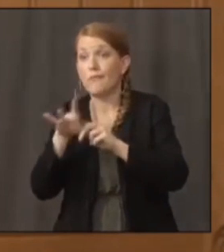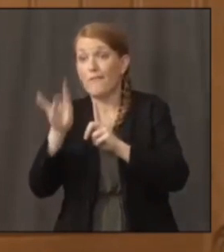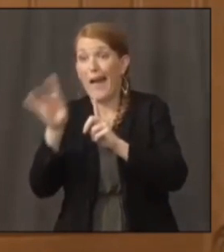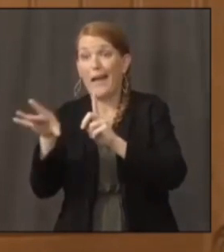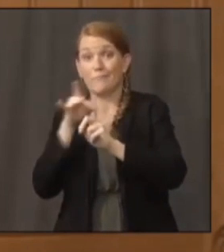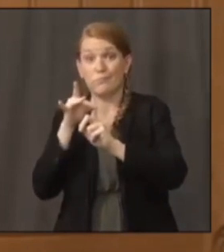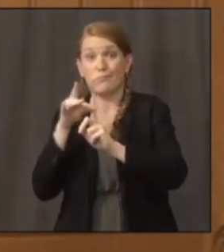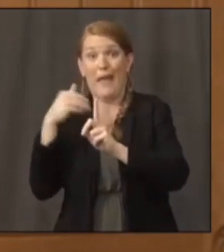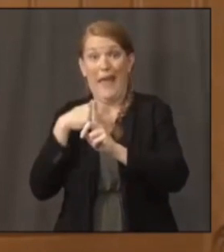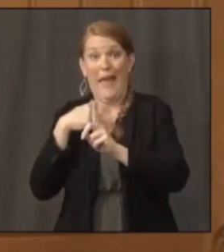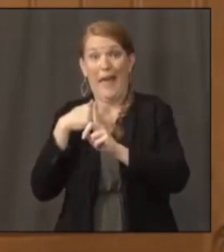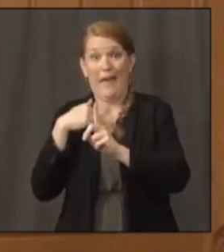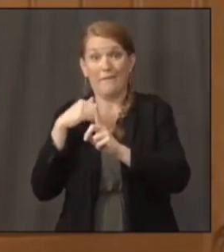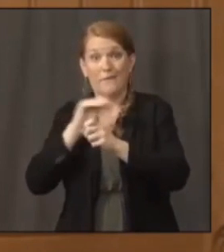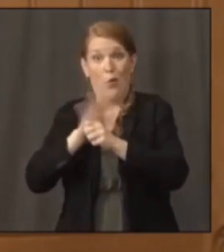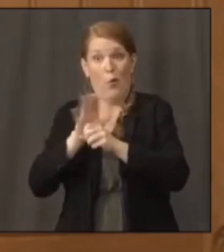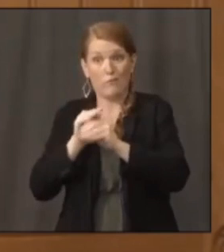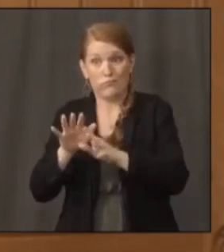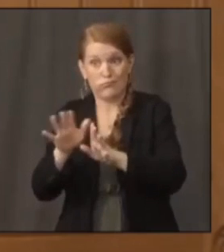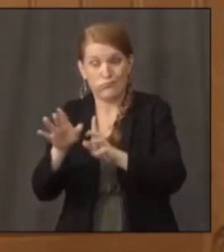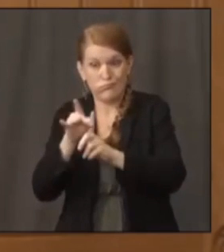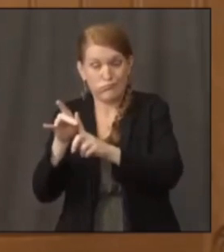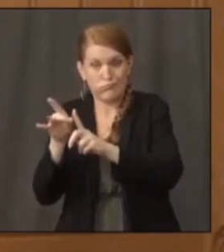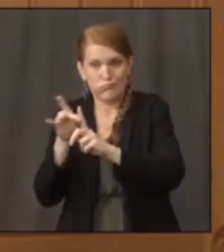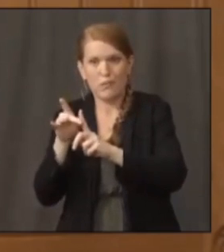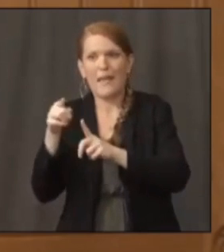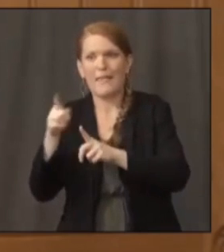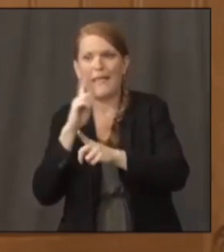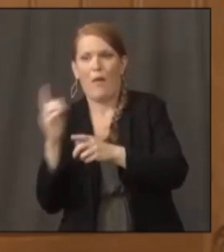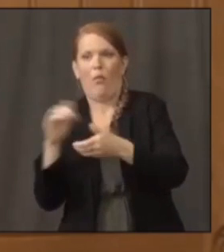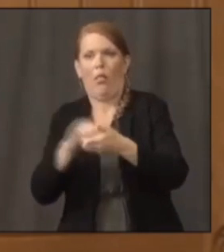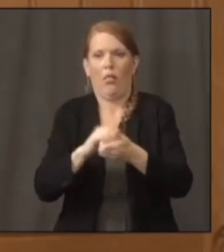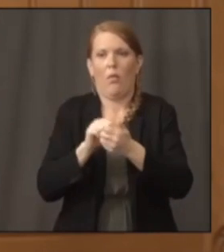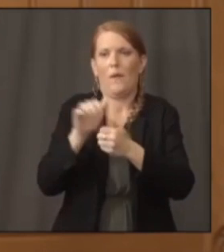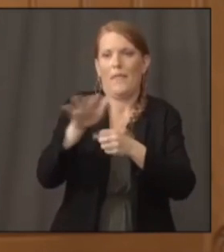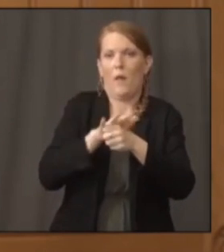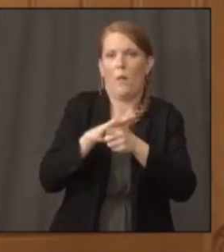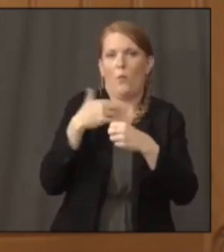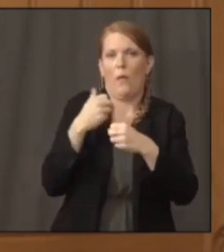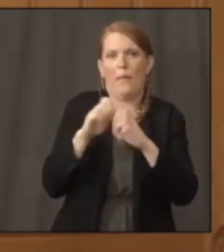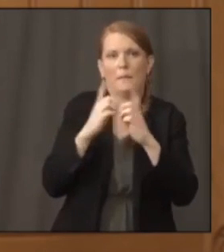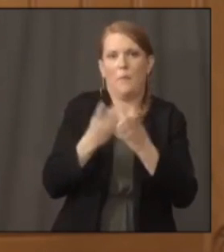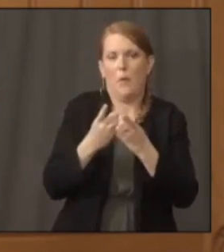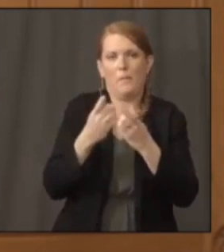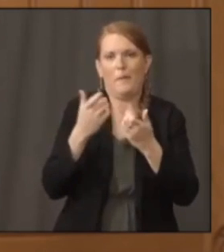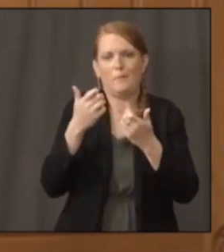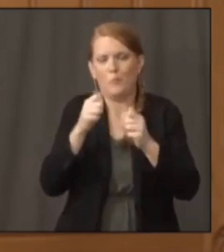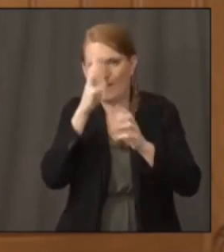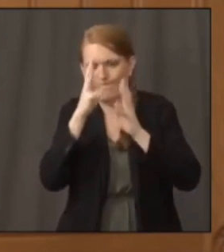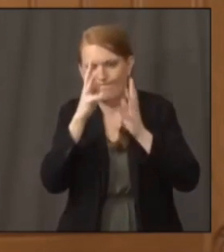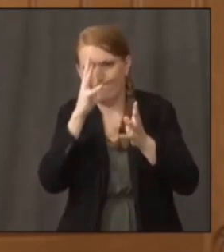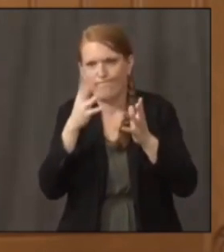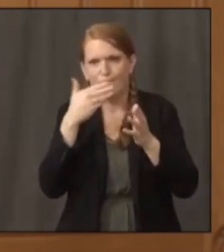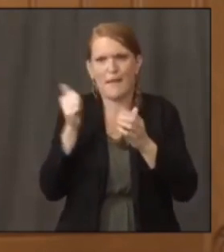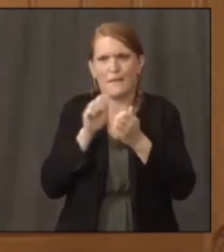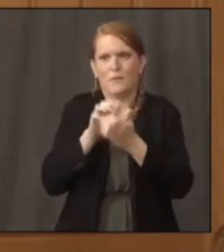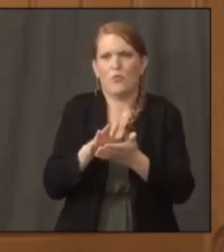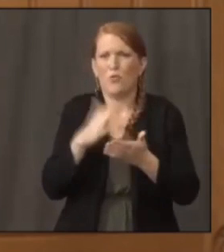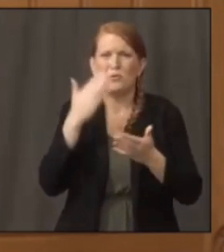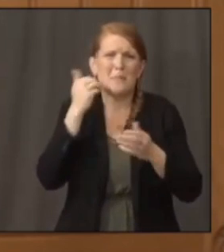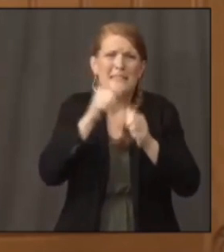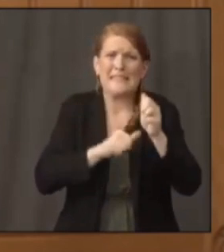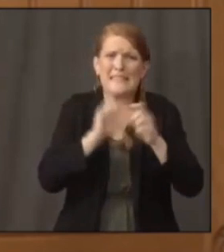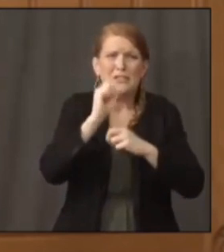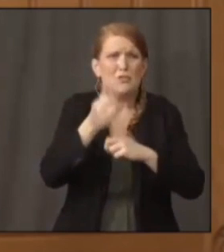They'll initially decide what's the best course of action, because every circumstance is going to be unique in terms of number of people involved, the